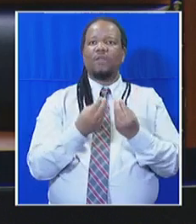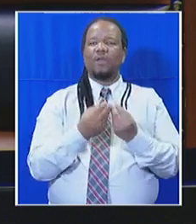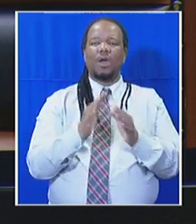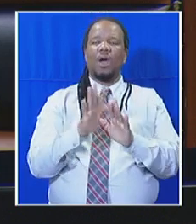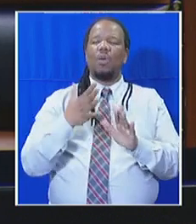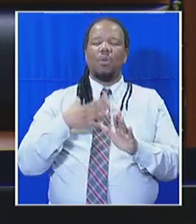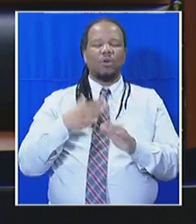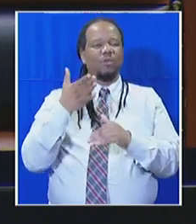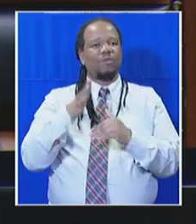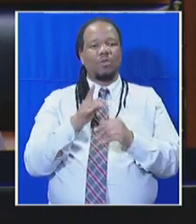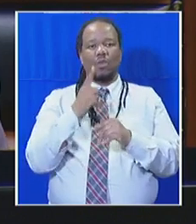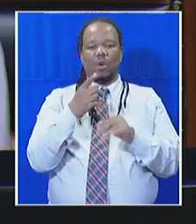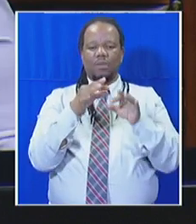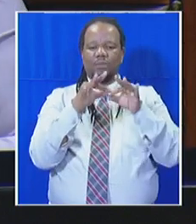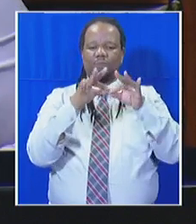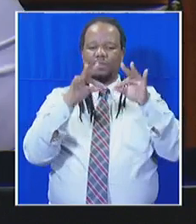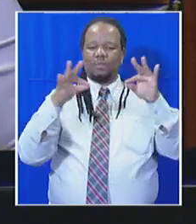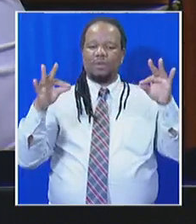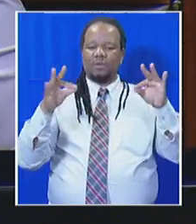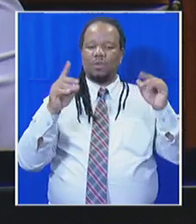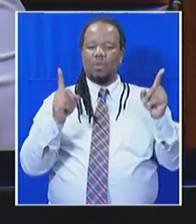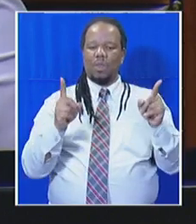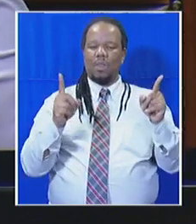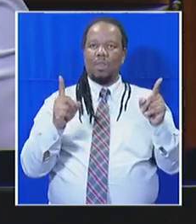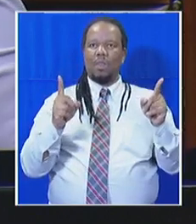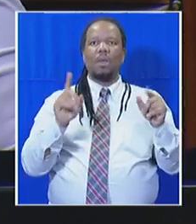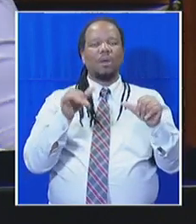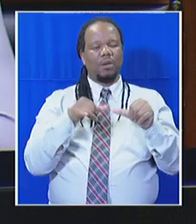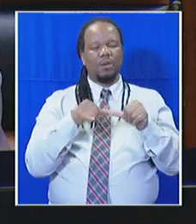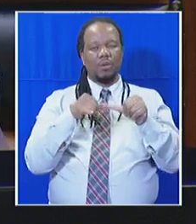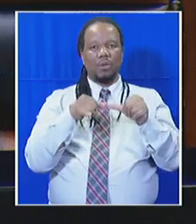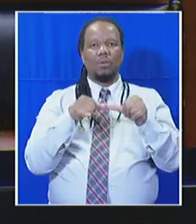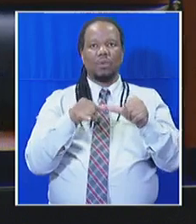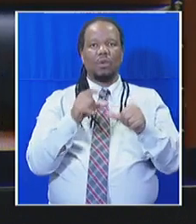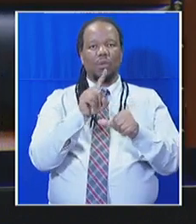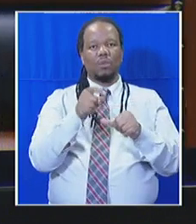One sentence. We continue now to question